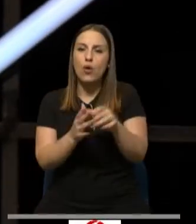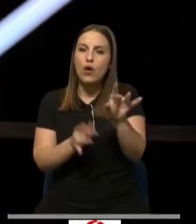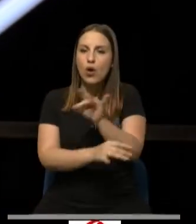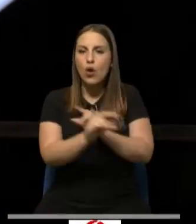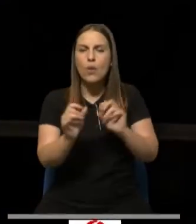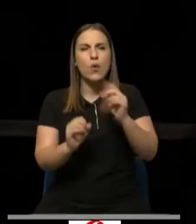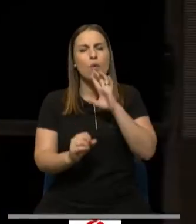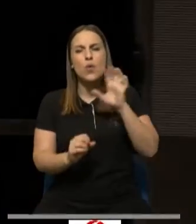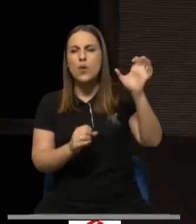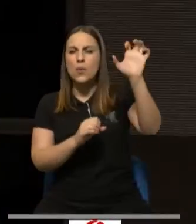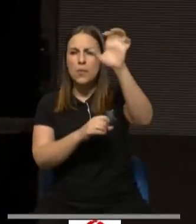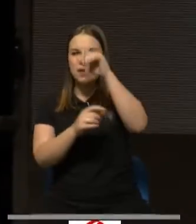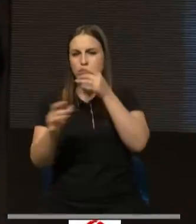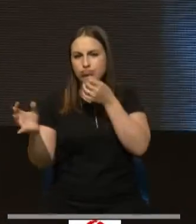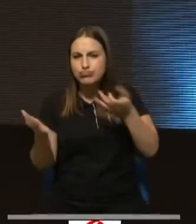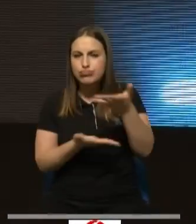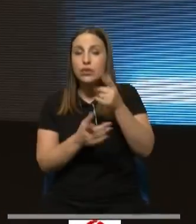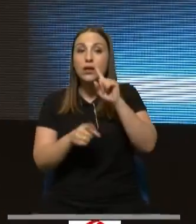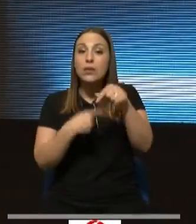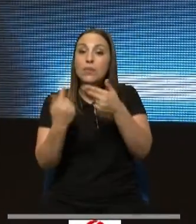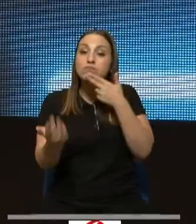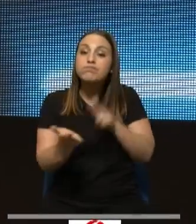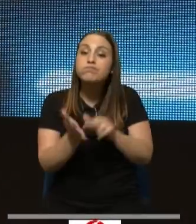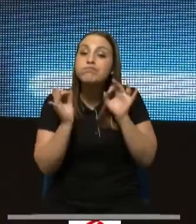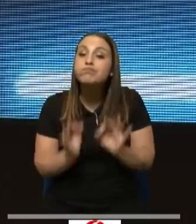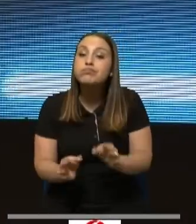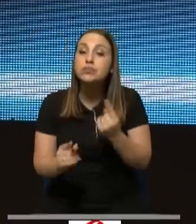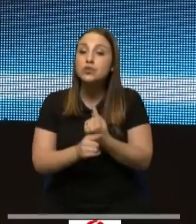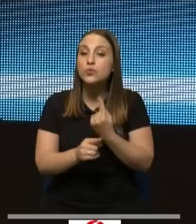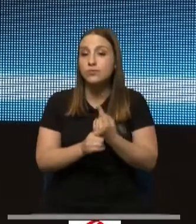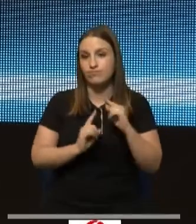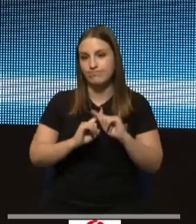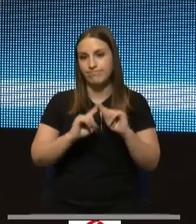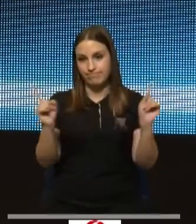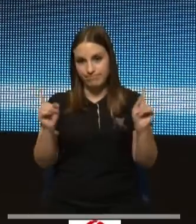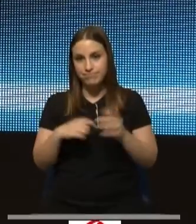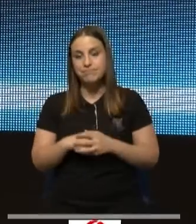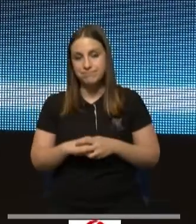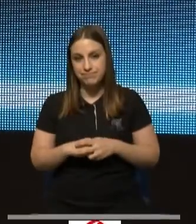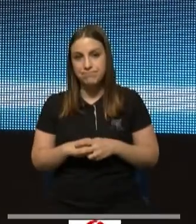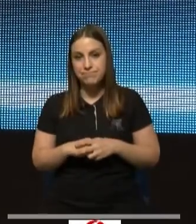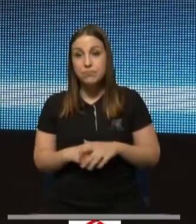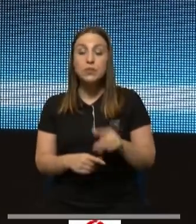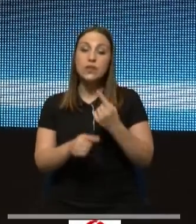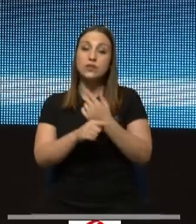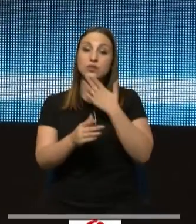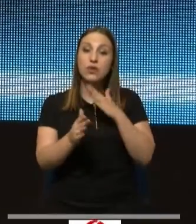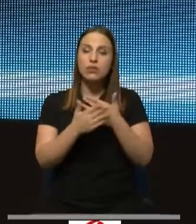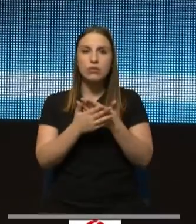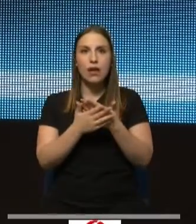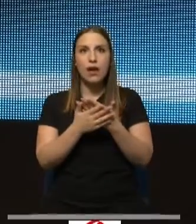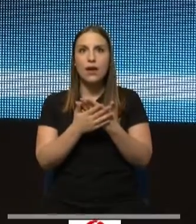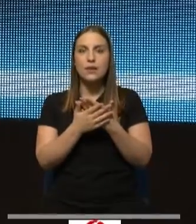the European Commission and other countries and the realities of things. Because what